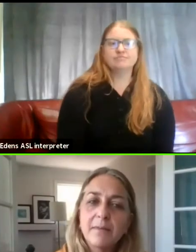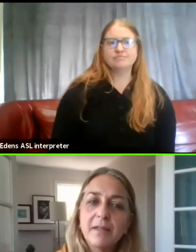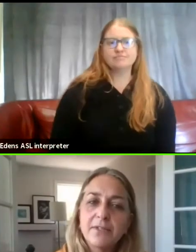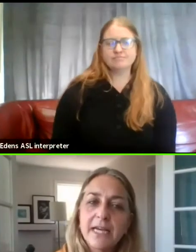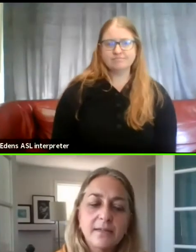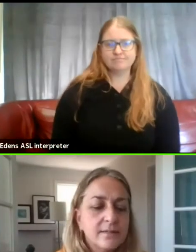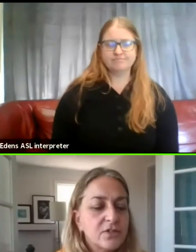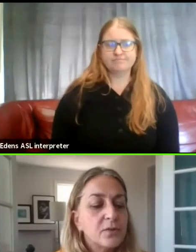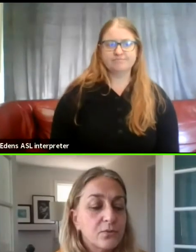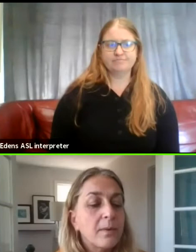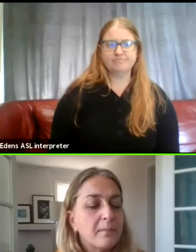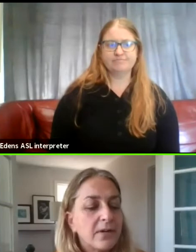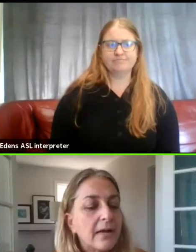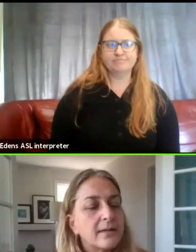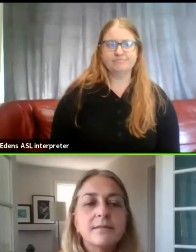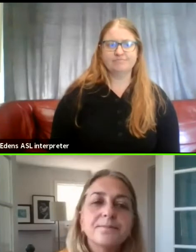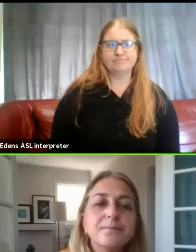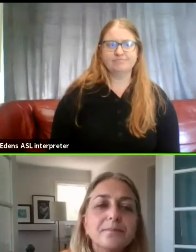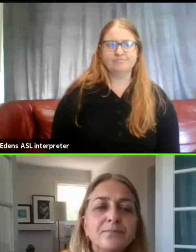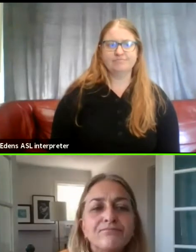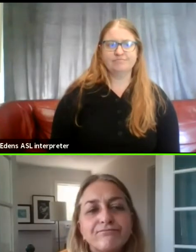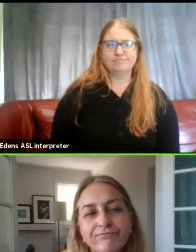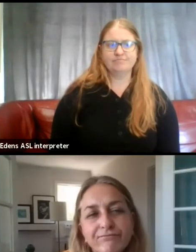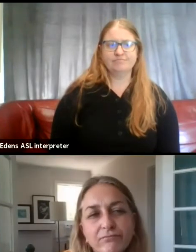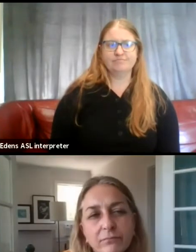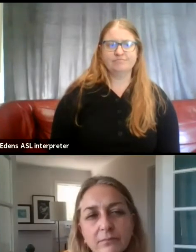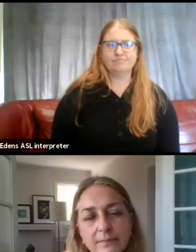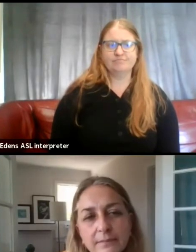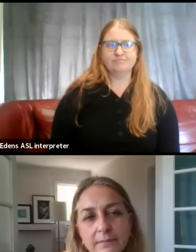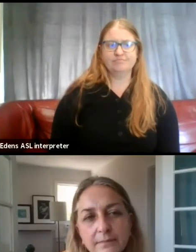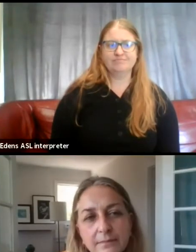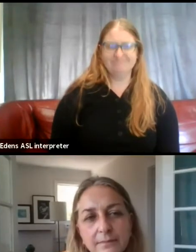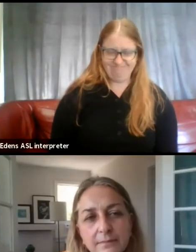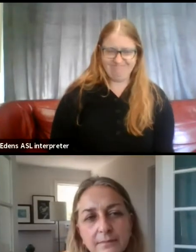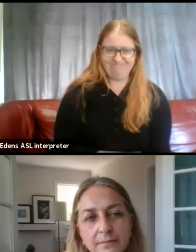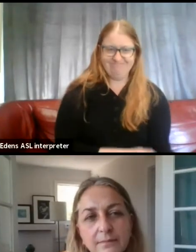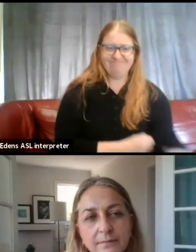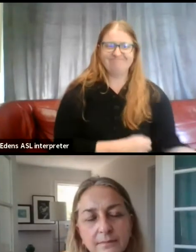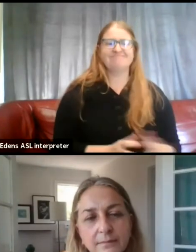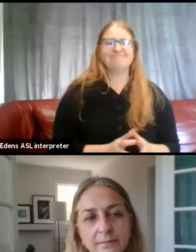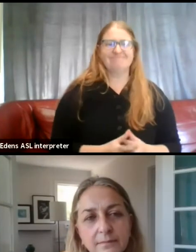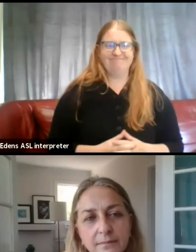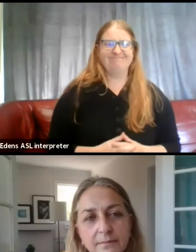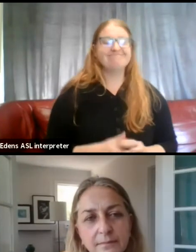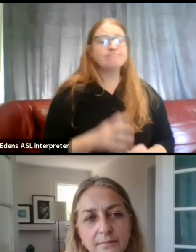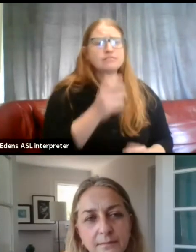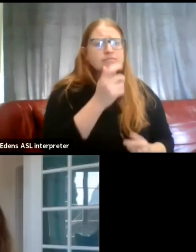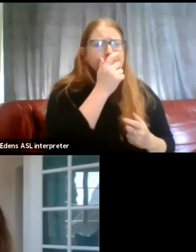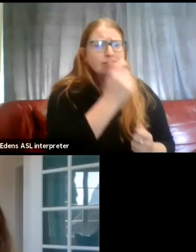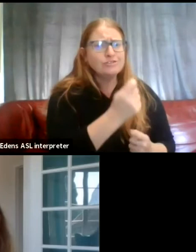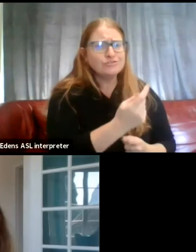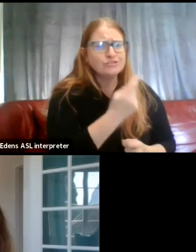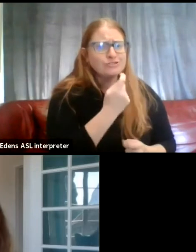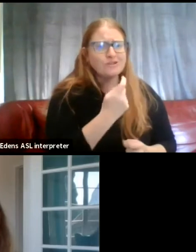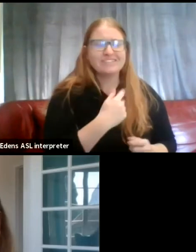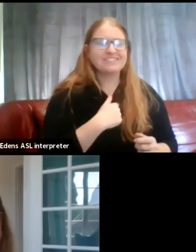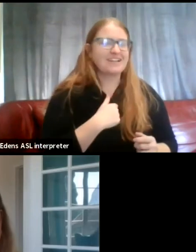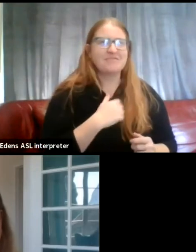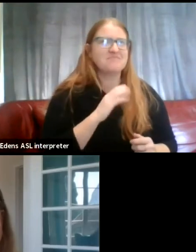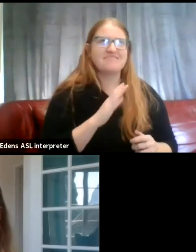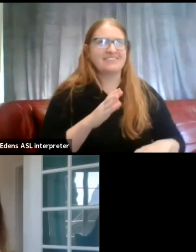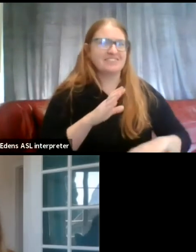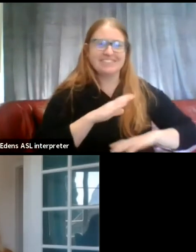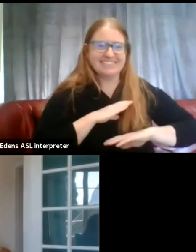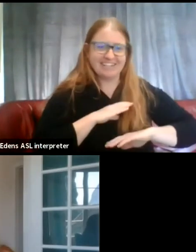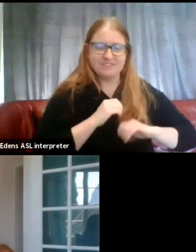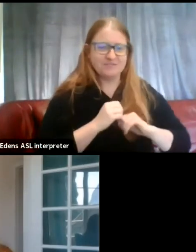perceive Jewish women protagonists. I think this is an interesting question, but I'm always extremely unsatisfying this on this because I just